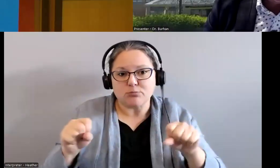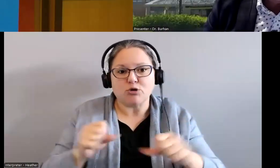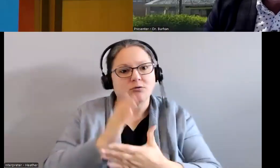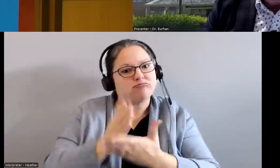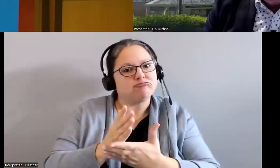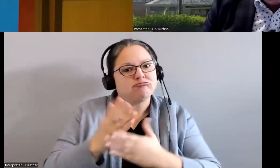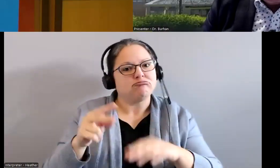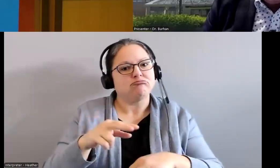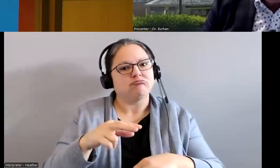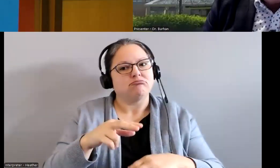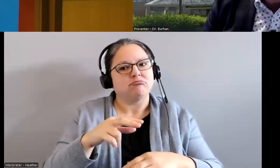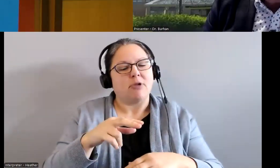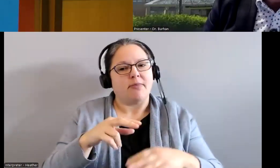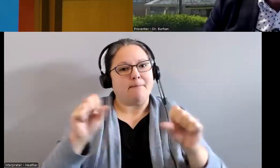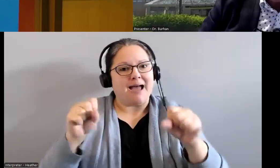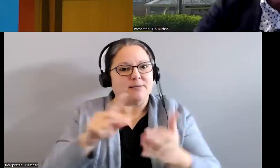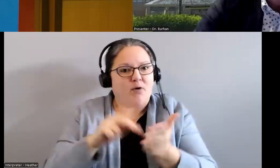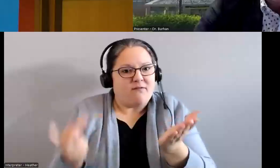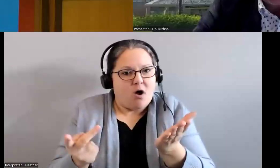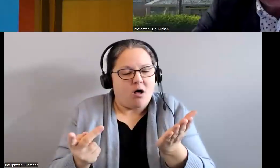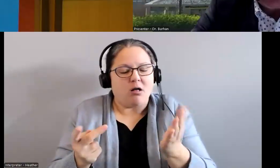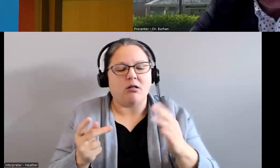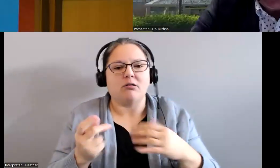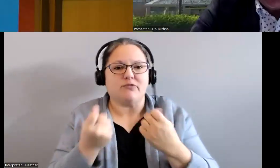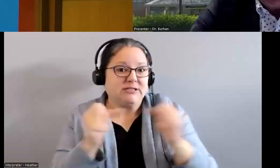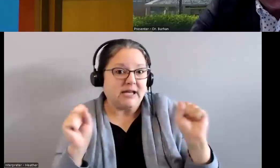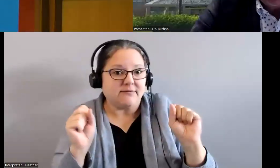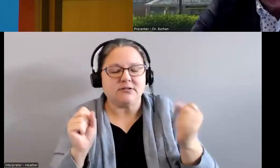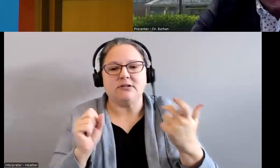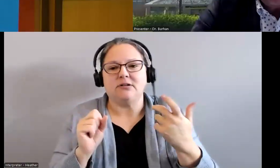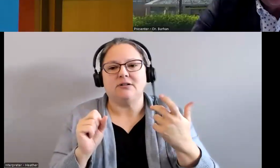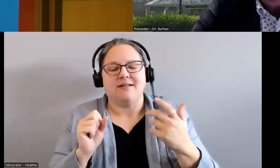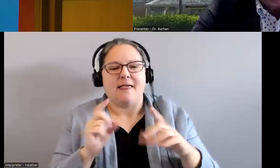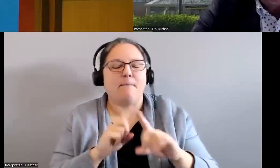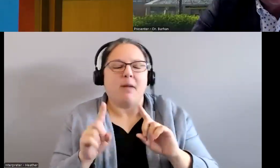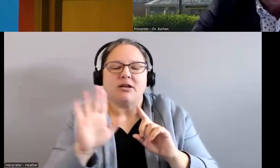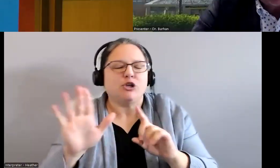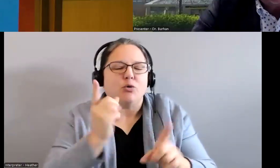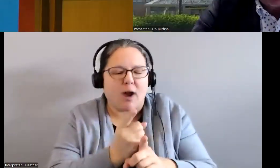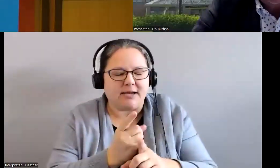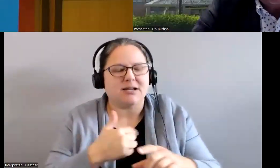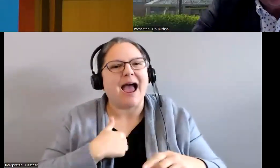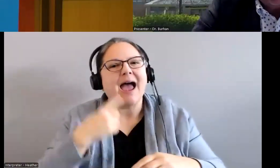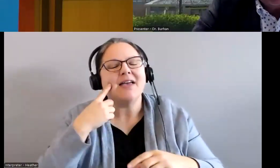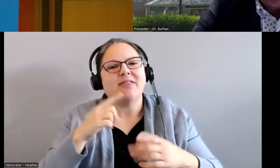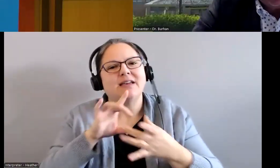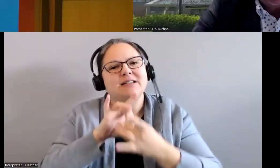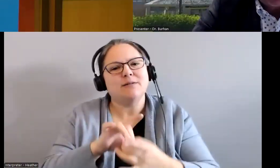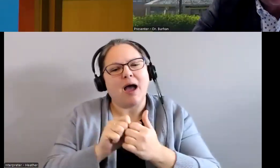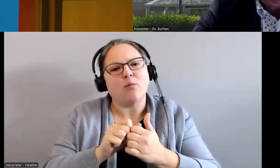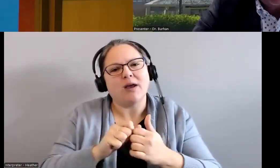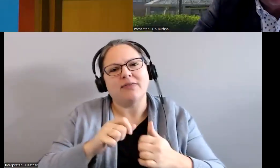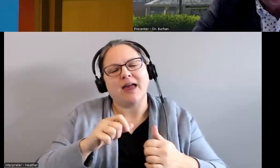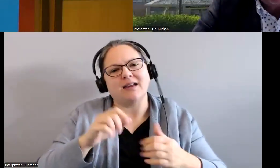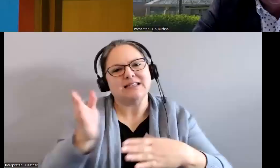therapy assessment. But you're absolutely right in terms of does that. I view it as part of the subjective cognitive impairment